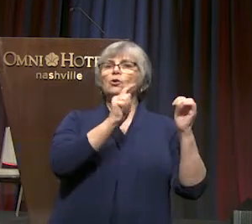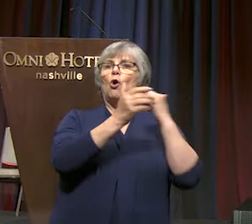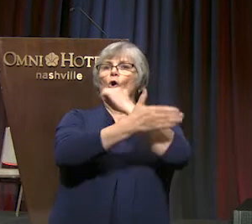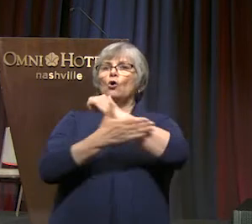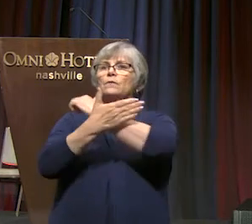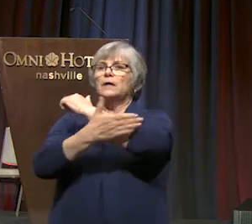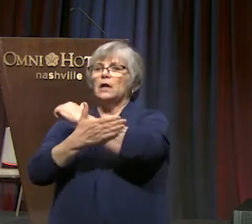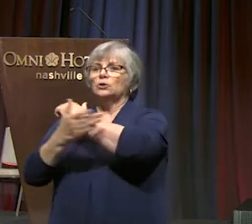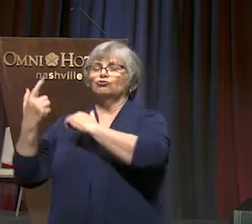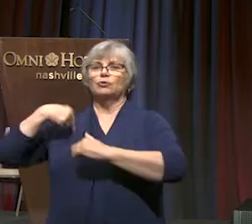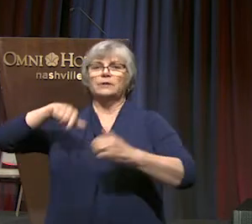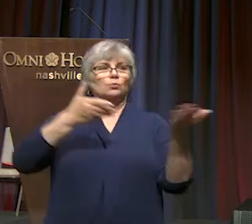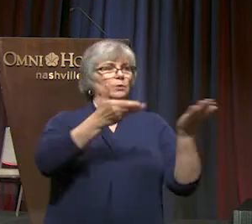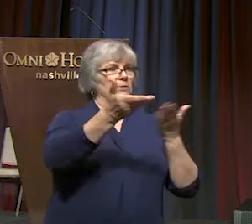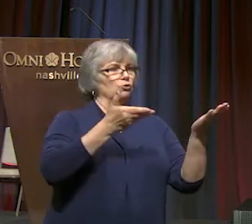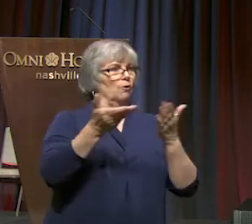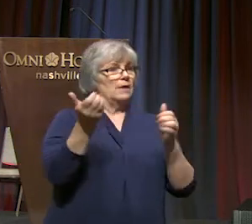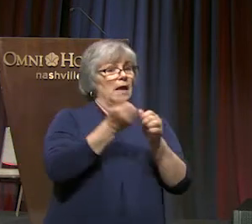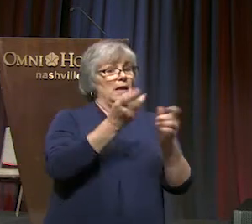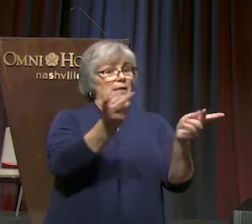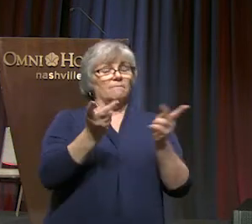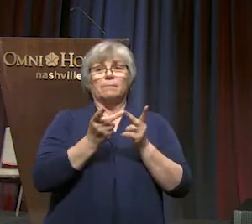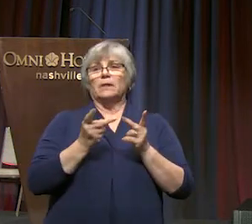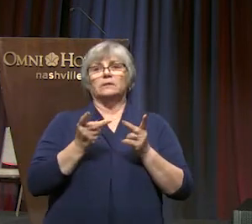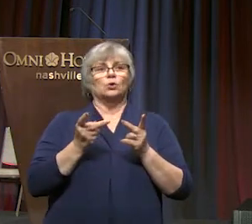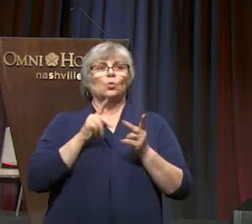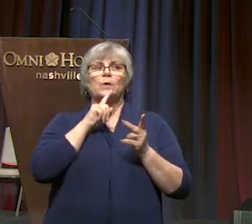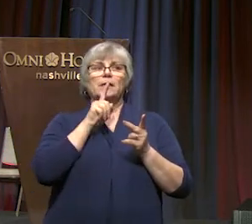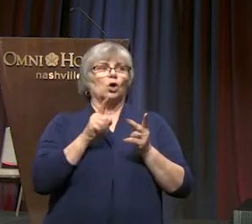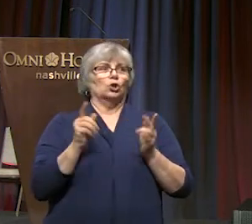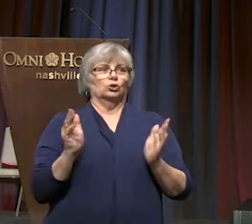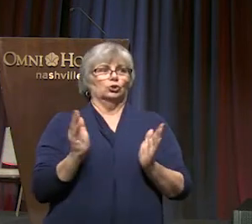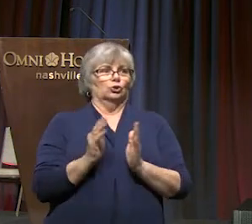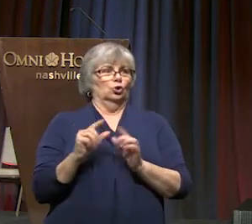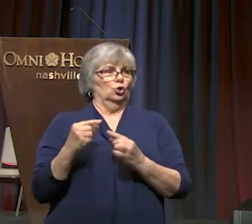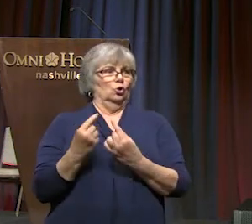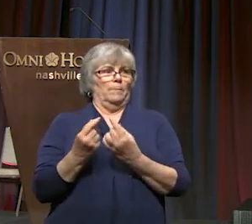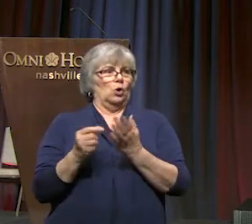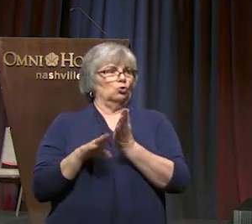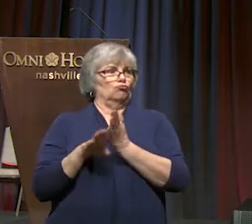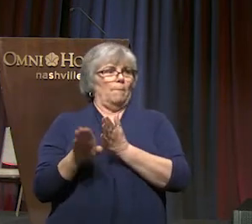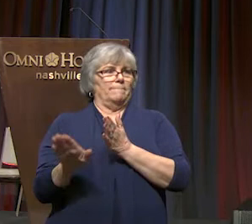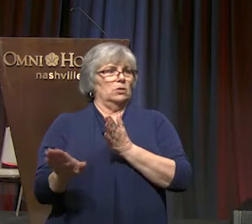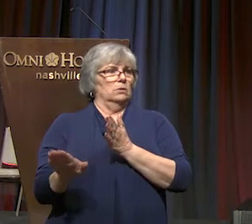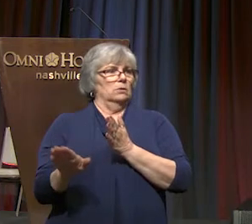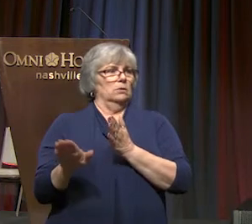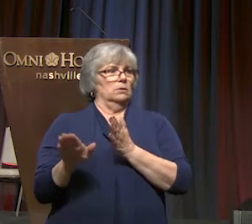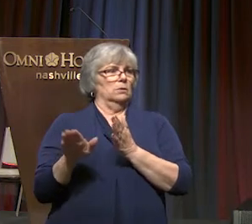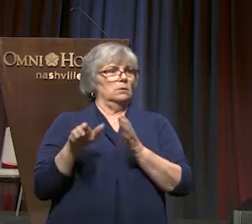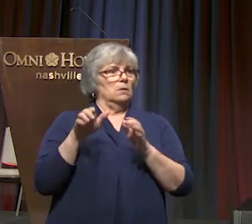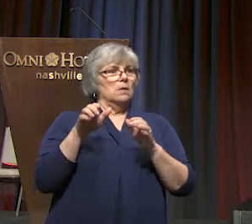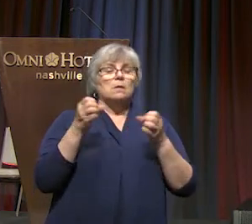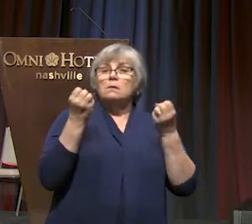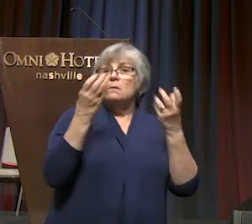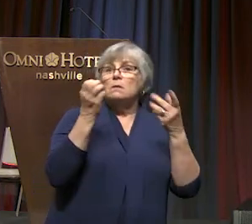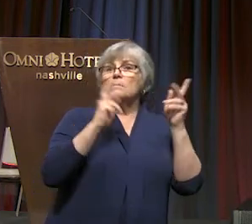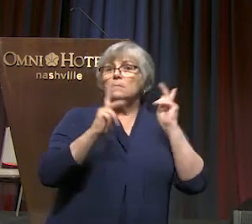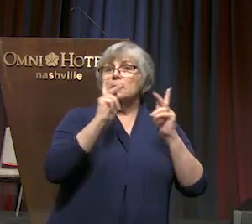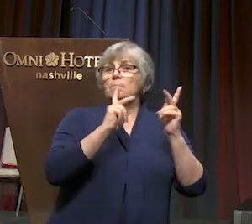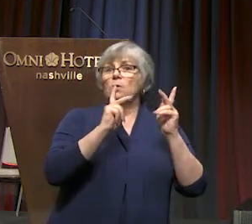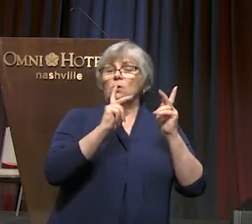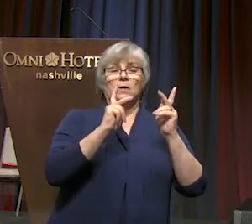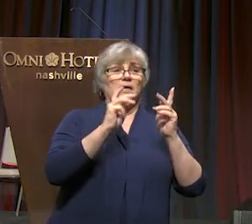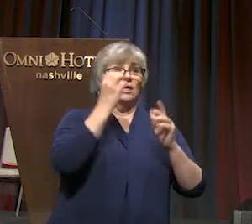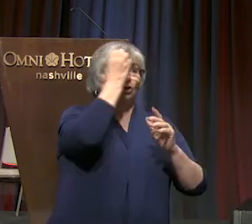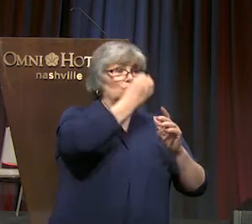are everywhere a very small minority. The population of Europe, from